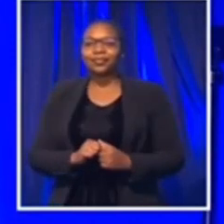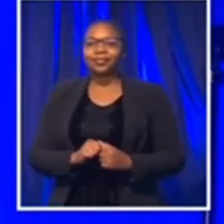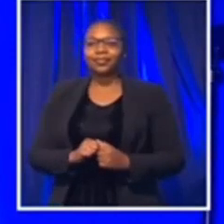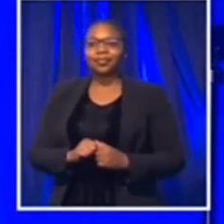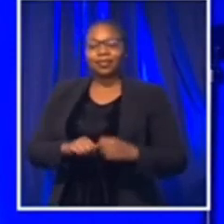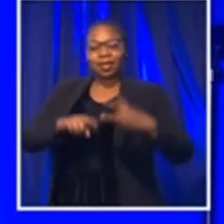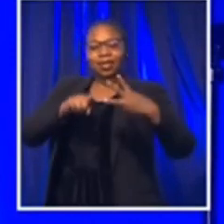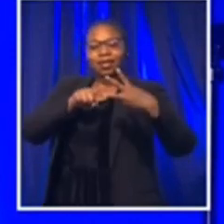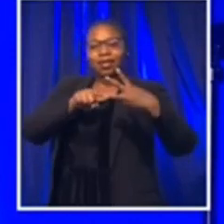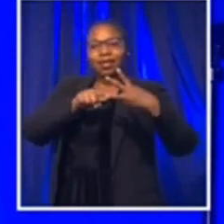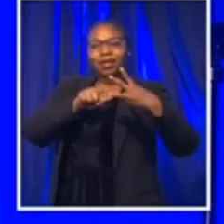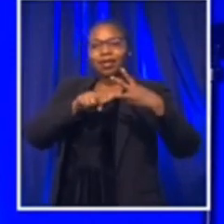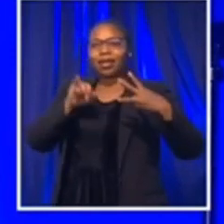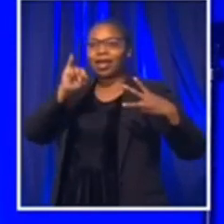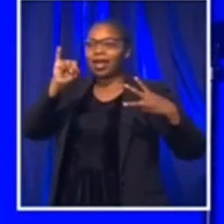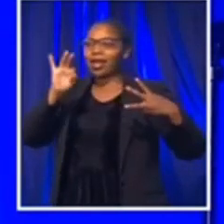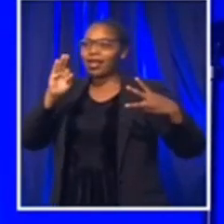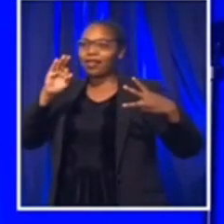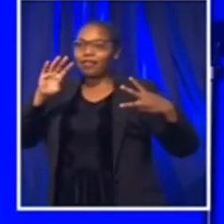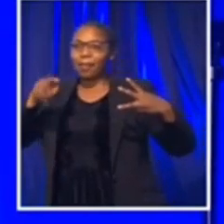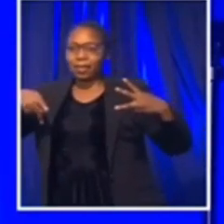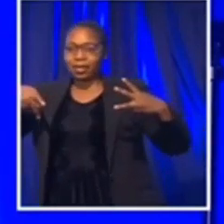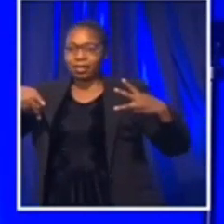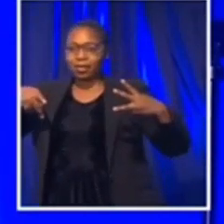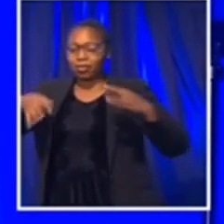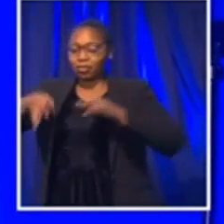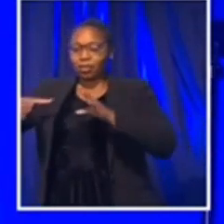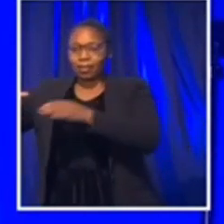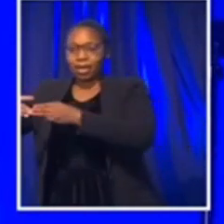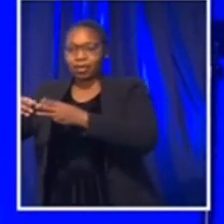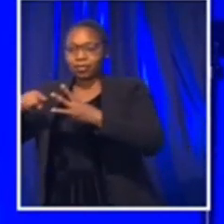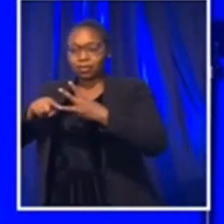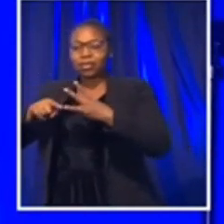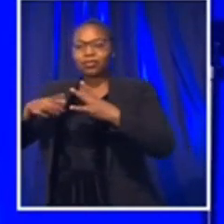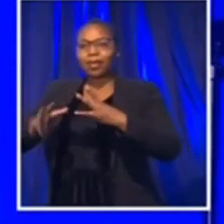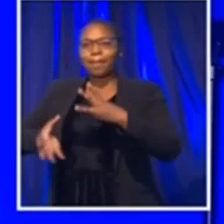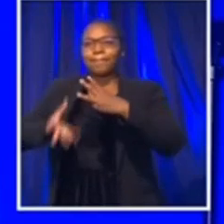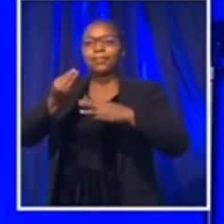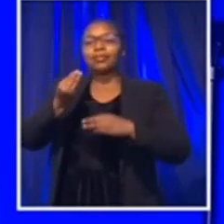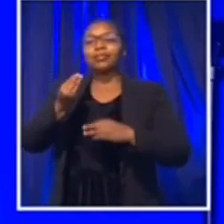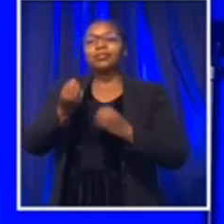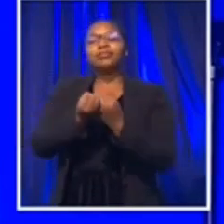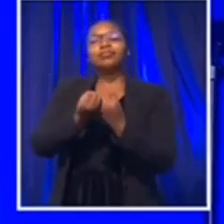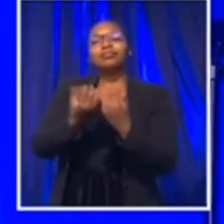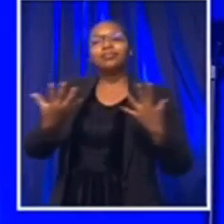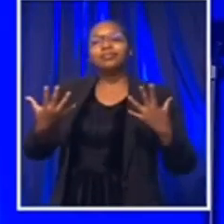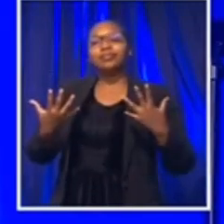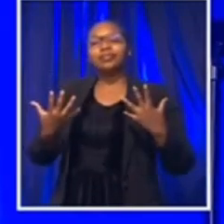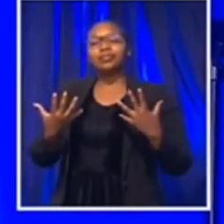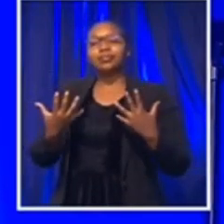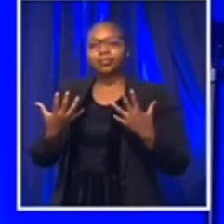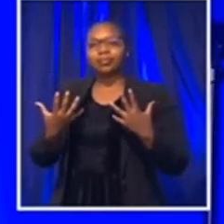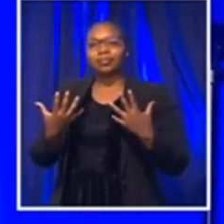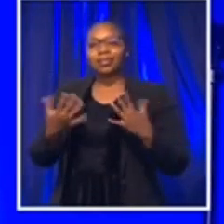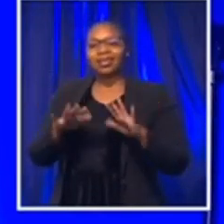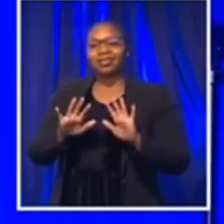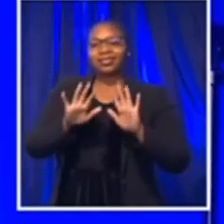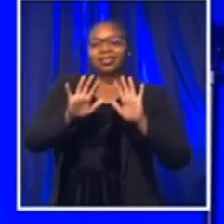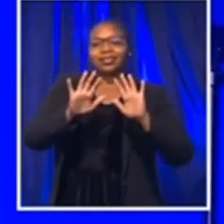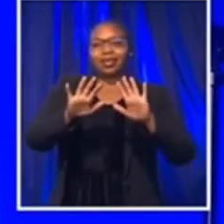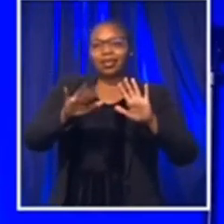And the Inkatha Freedom Party achieved a majority in